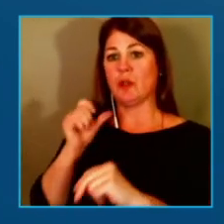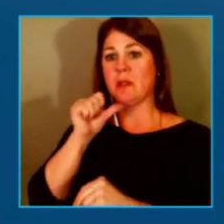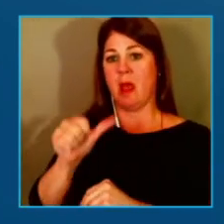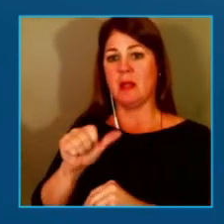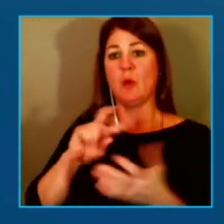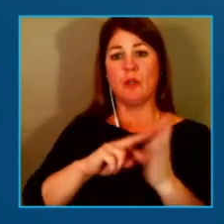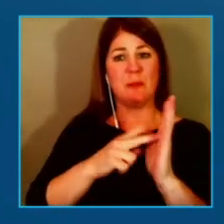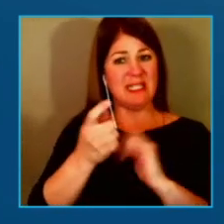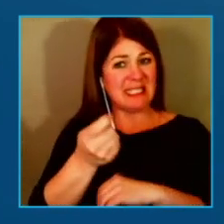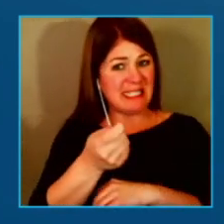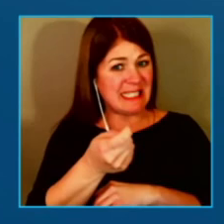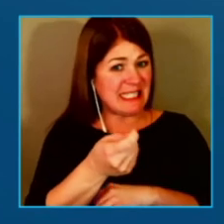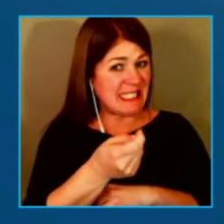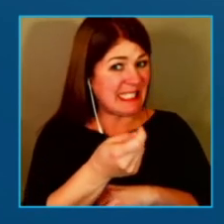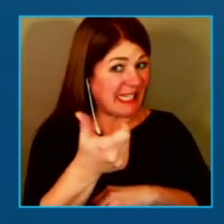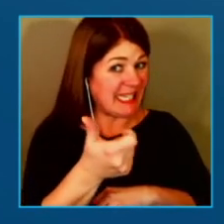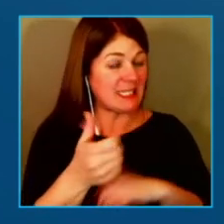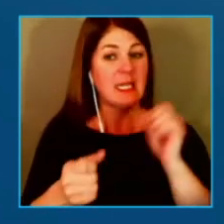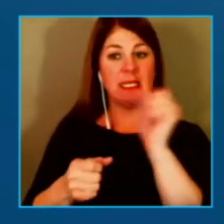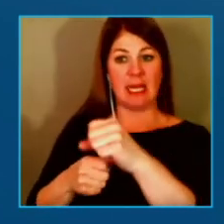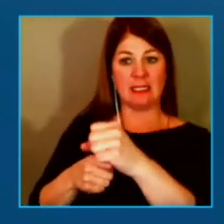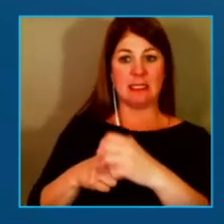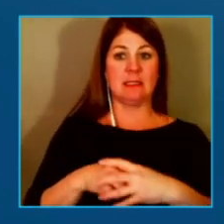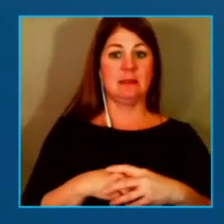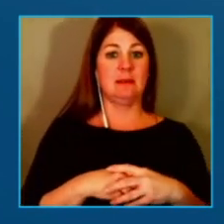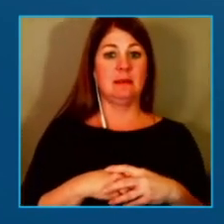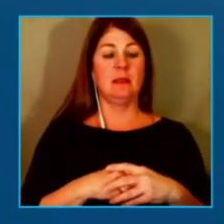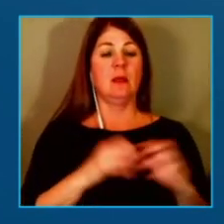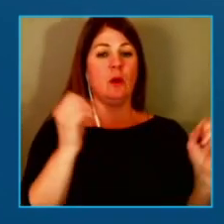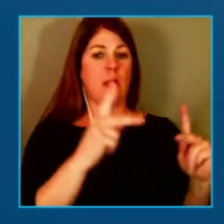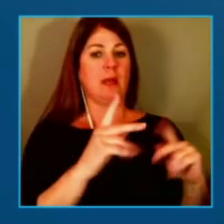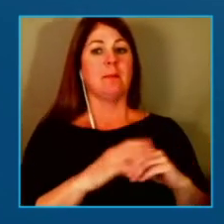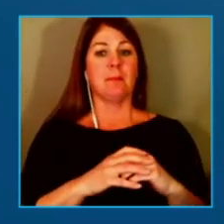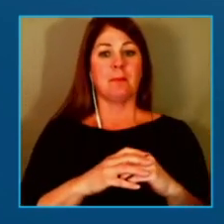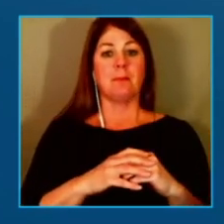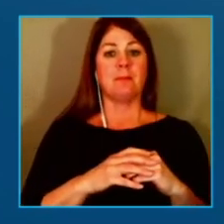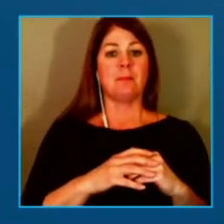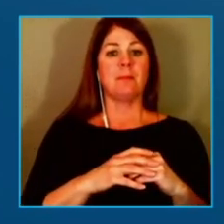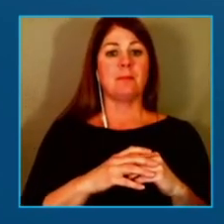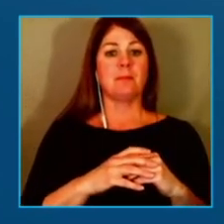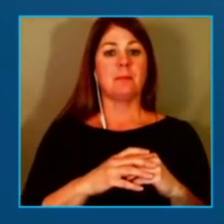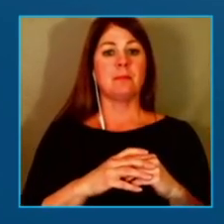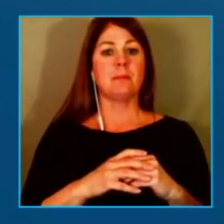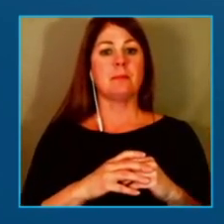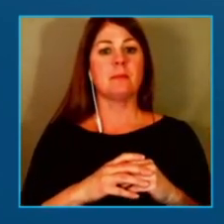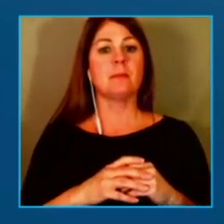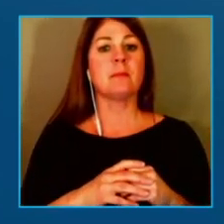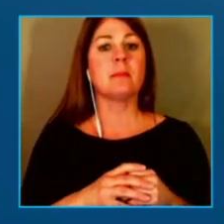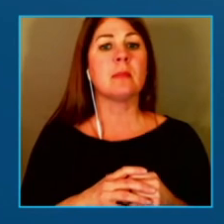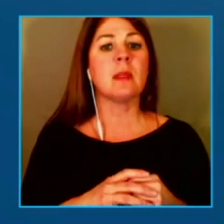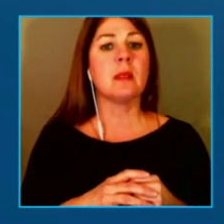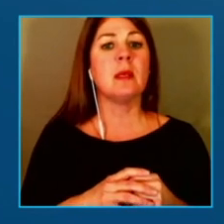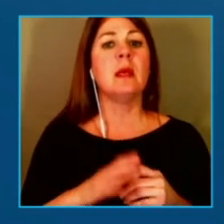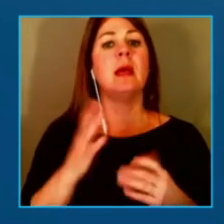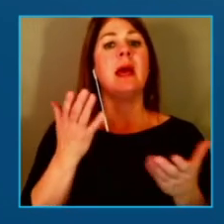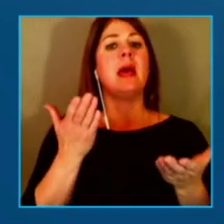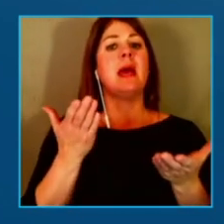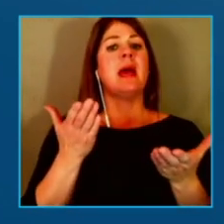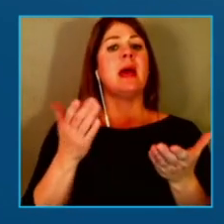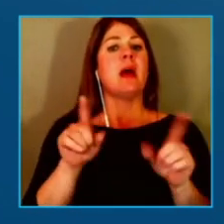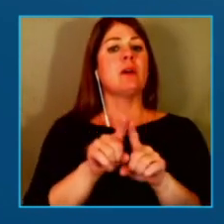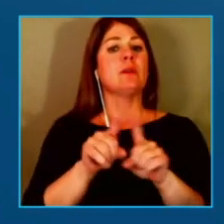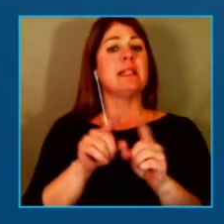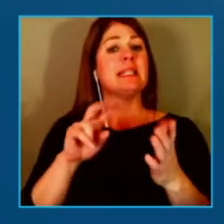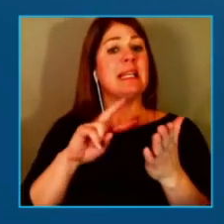that's... Probably, yes. Okay, all right, cool. It just seemed to contradict itself a little bit. And then this is probably, is it the intent then